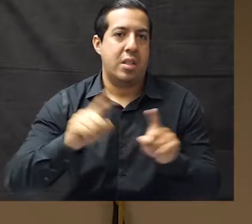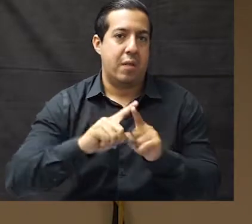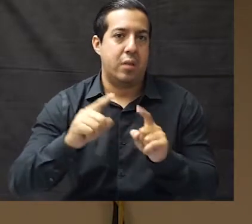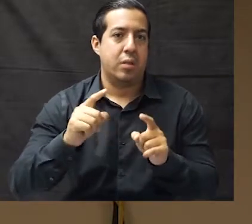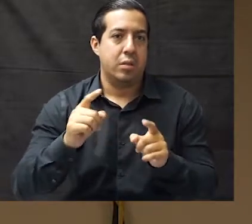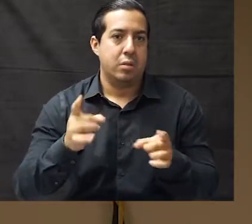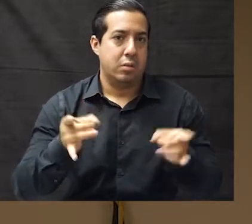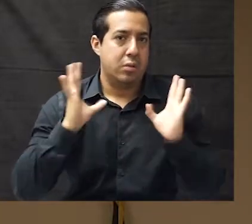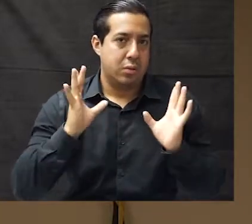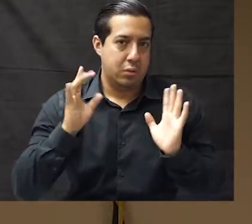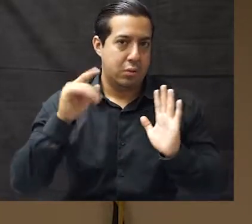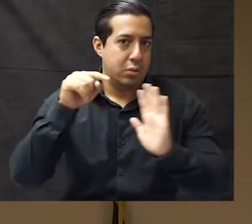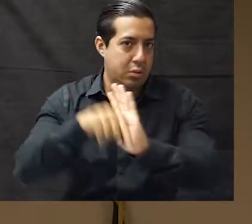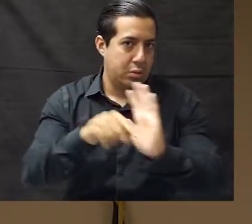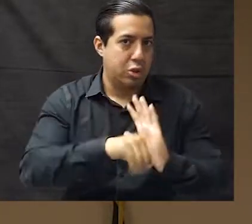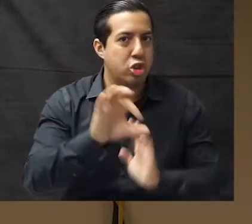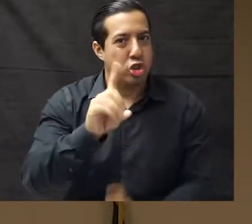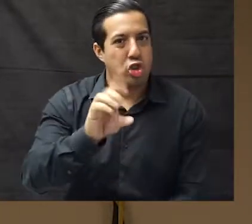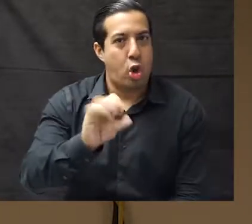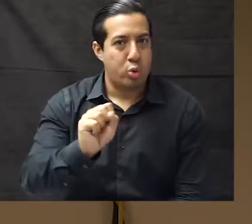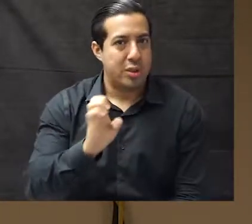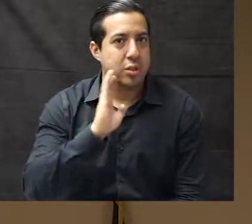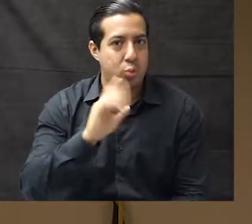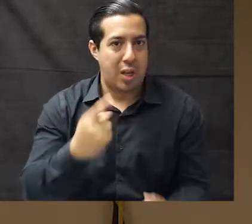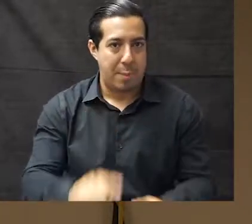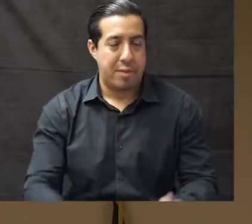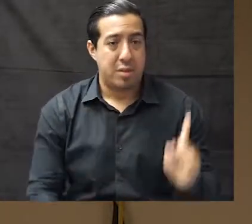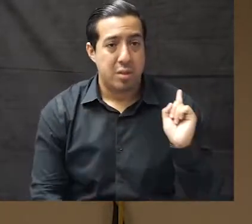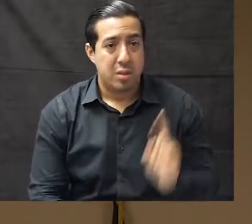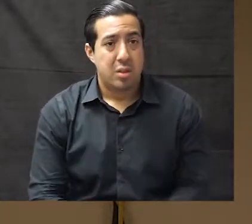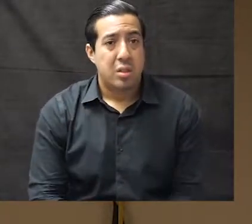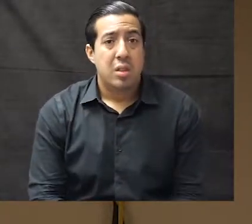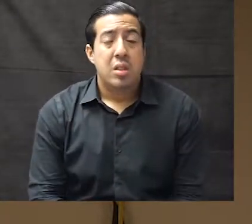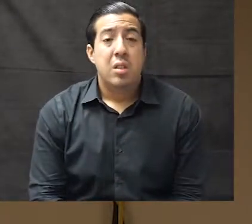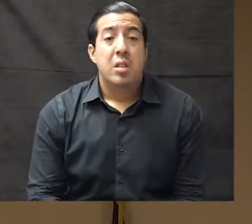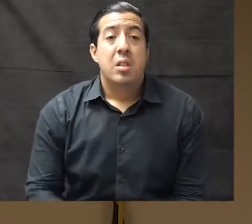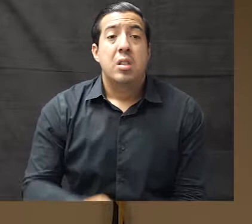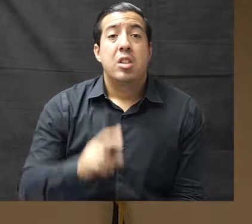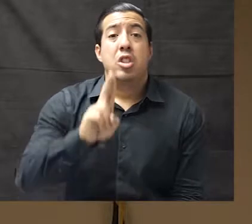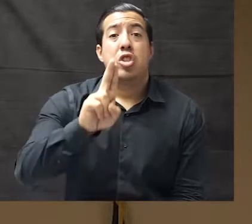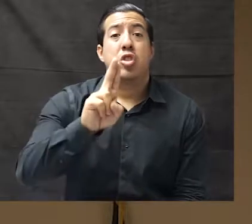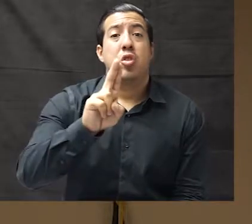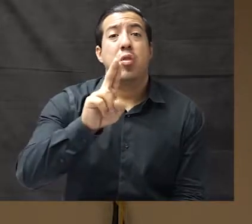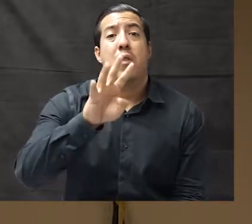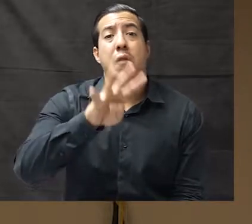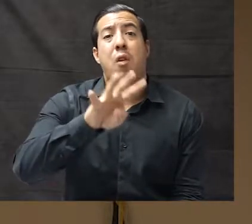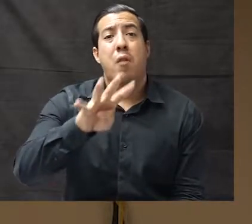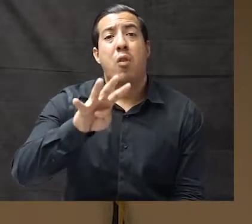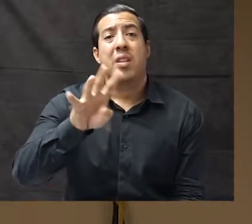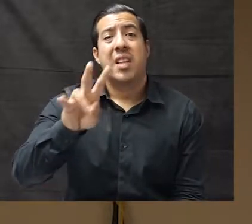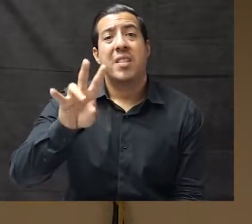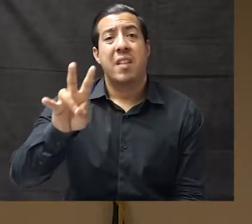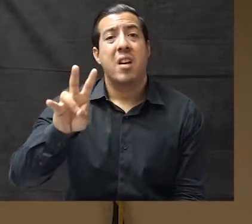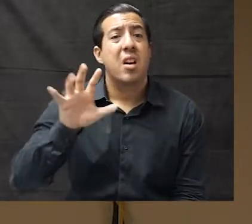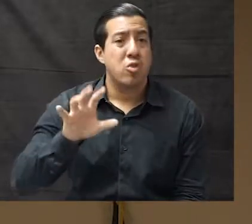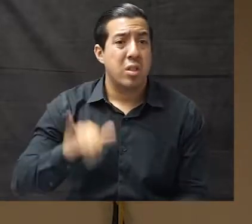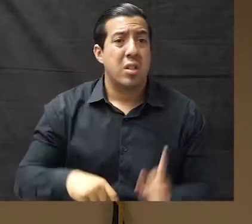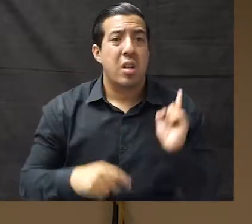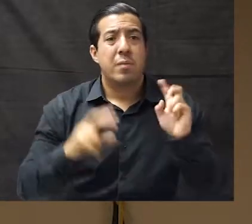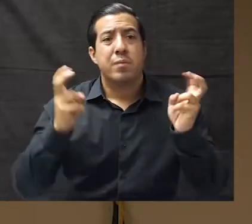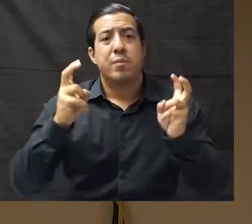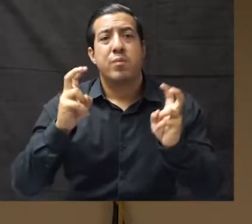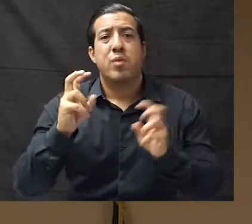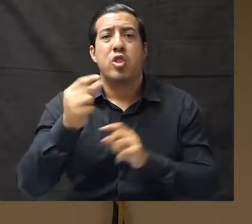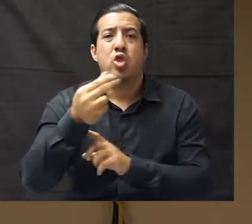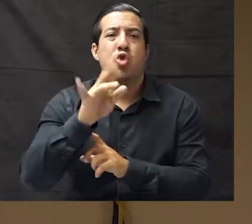doses. So we see this, and it looks like all kinds of stuff. And I put a few of these pictures there because what people get concerned about, what does it look like, what should I be afraid